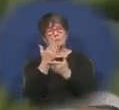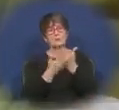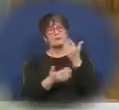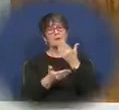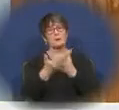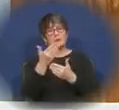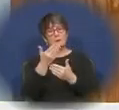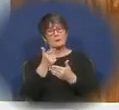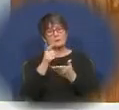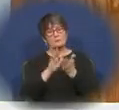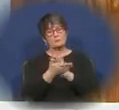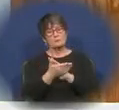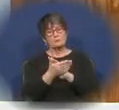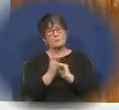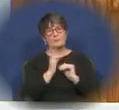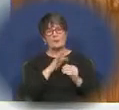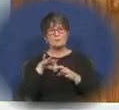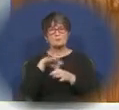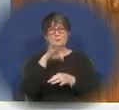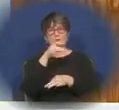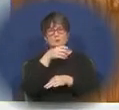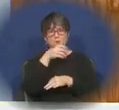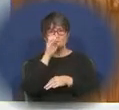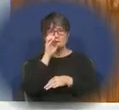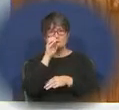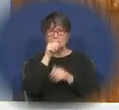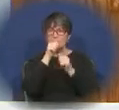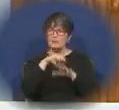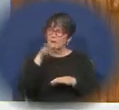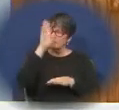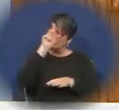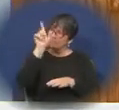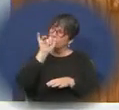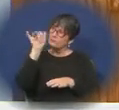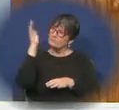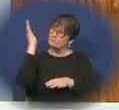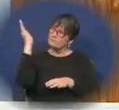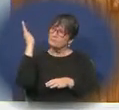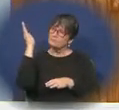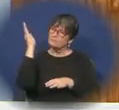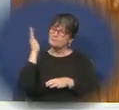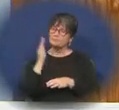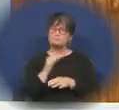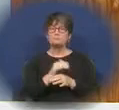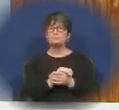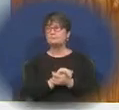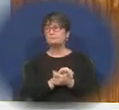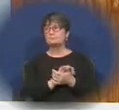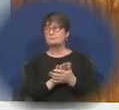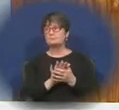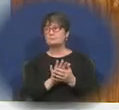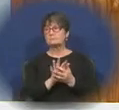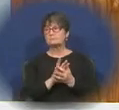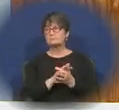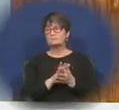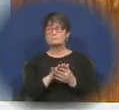human hands, it'll become our spiritual drink. Blessed be God forever. Holy Spirit,